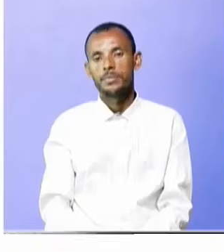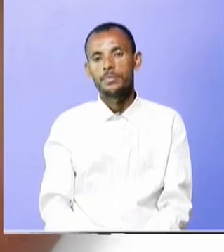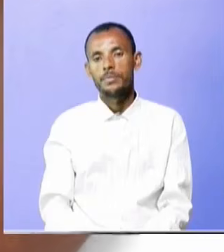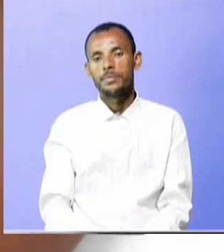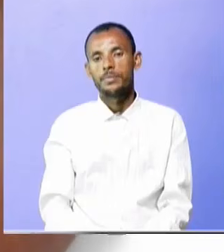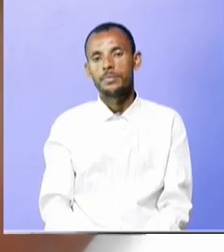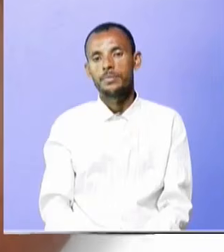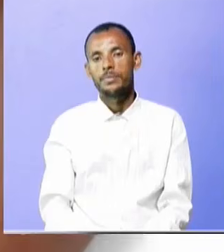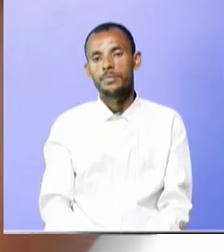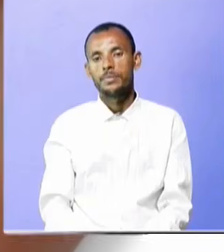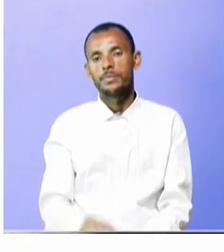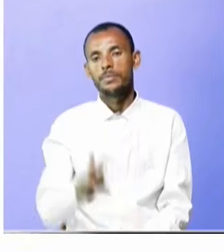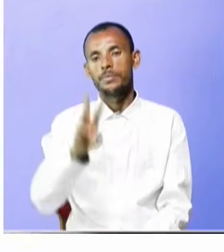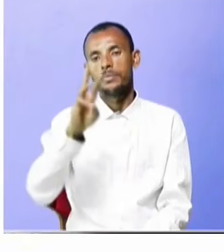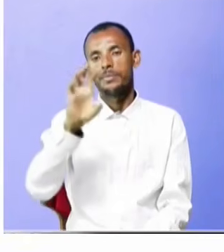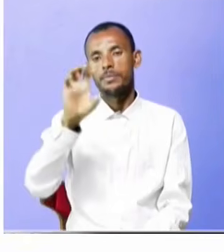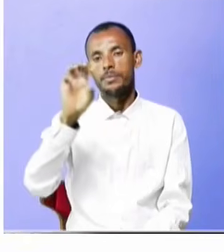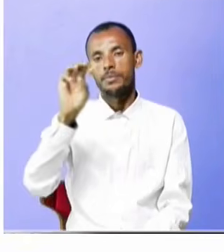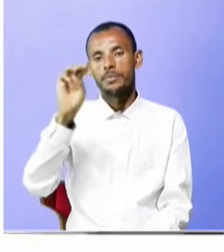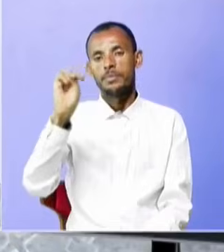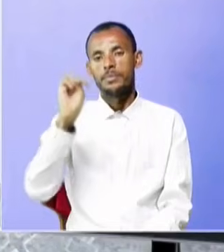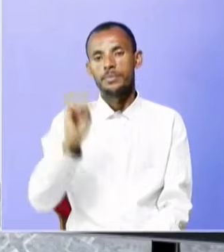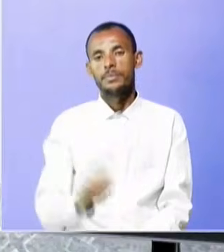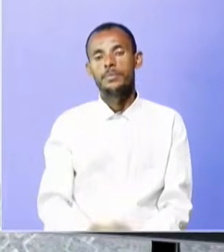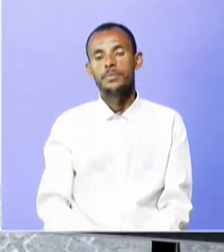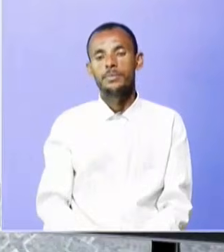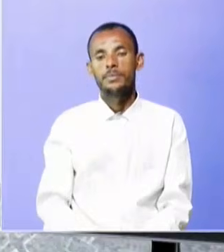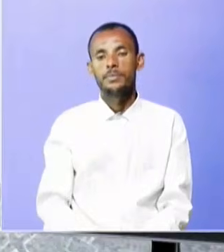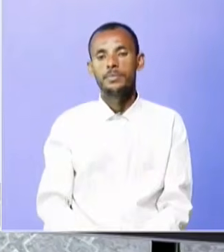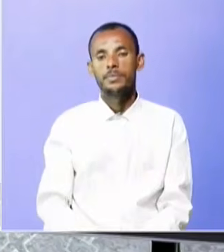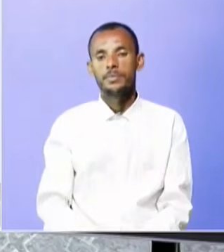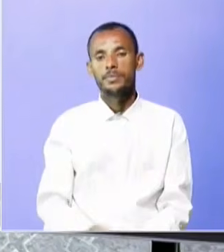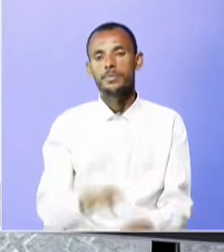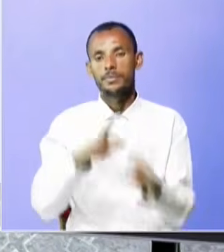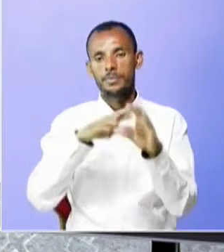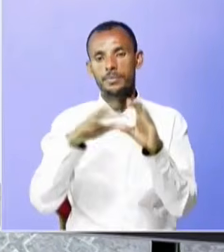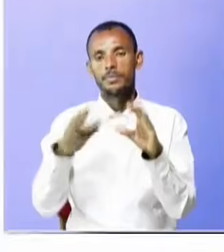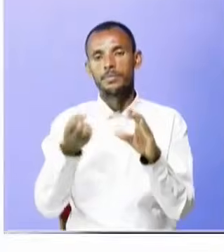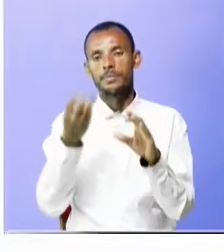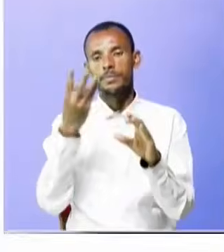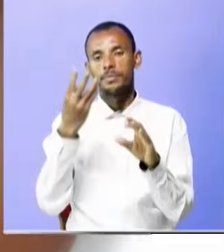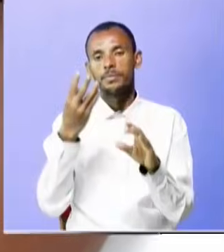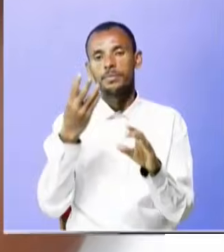6 centimeter. Okay, the radius is given,